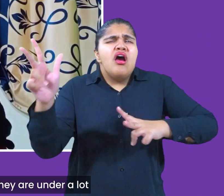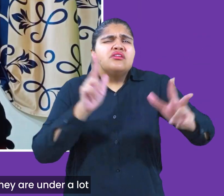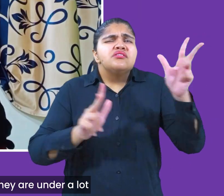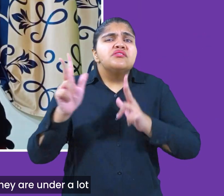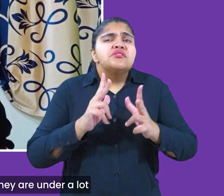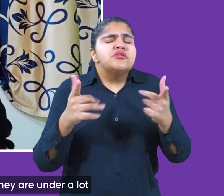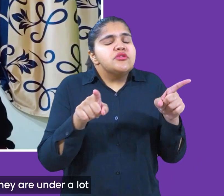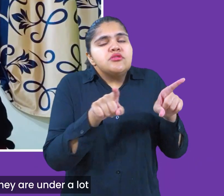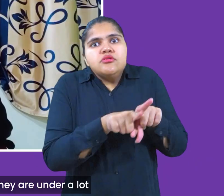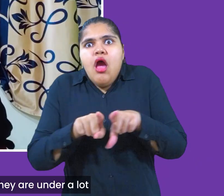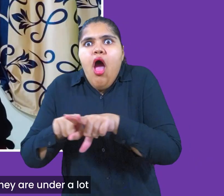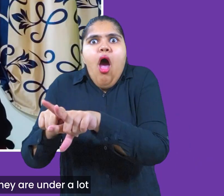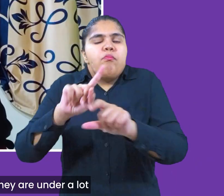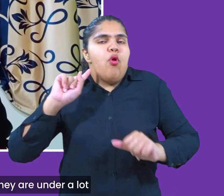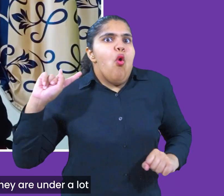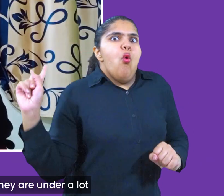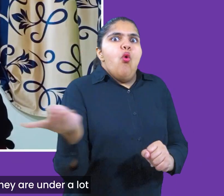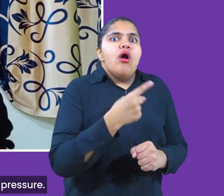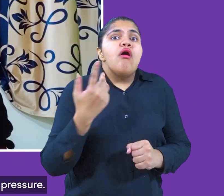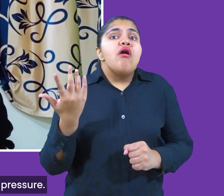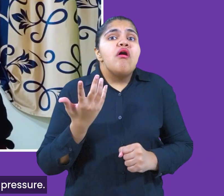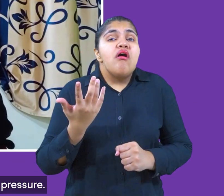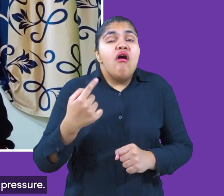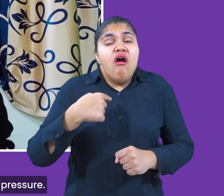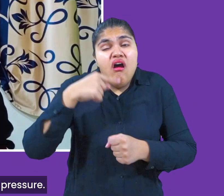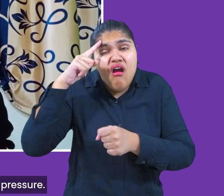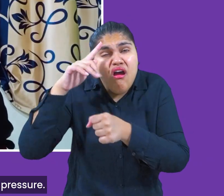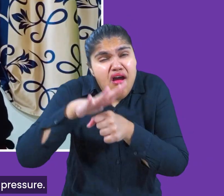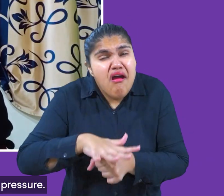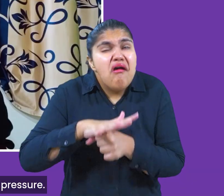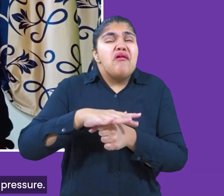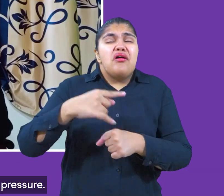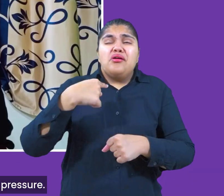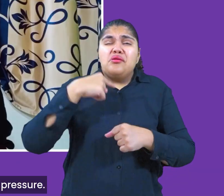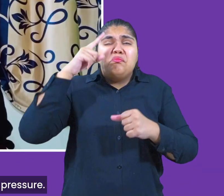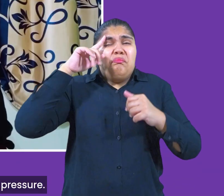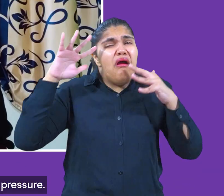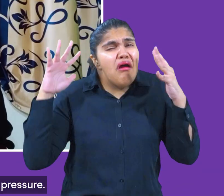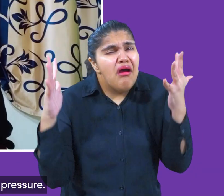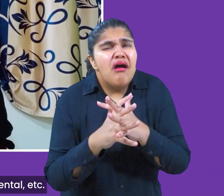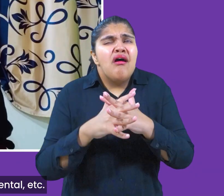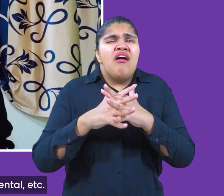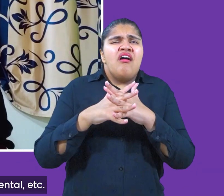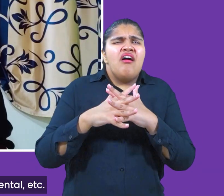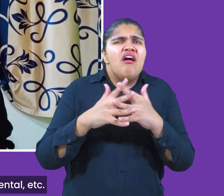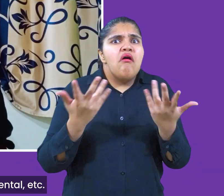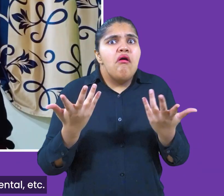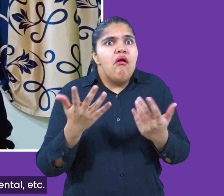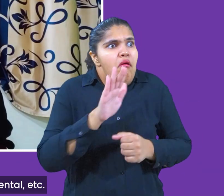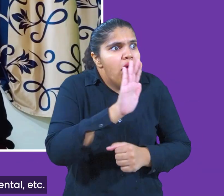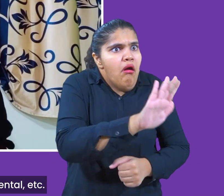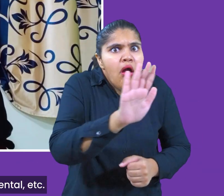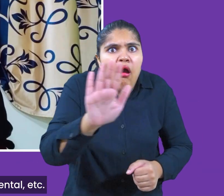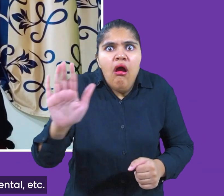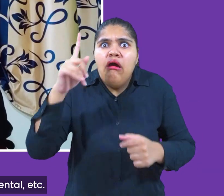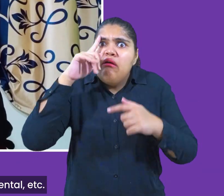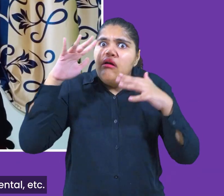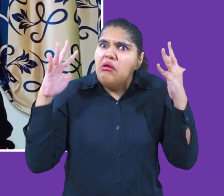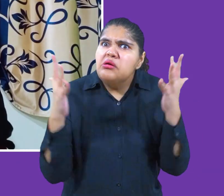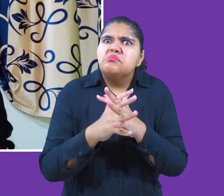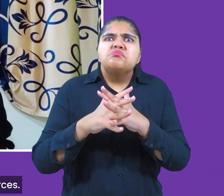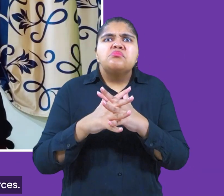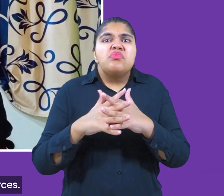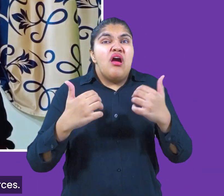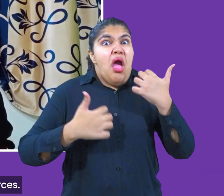in that also people say that they are under a lot of stress, under a lot of pressure. It can be emotional, mental,